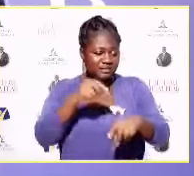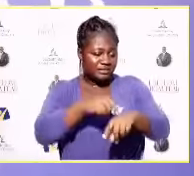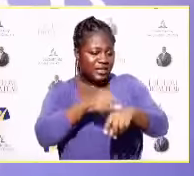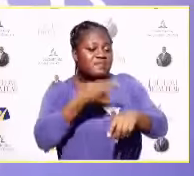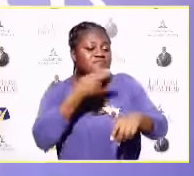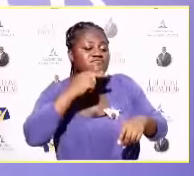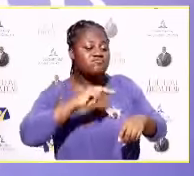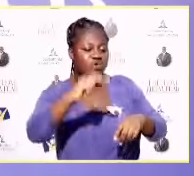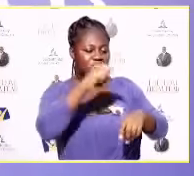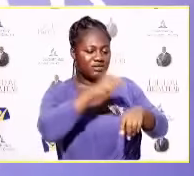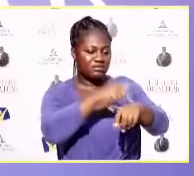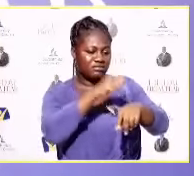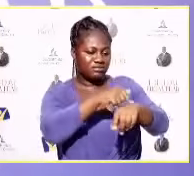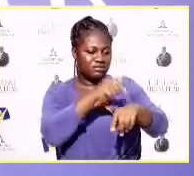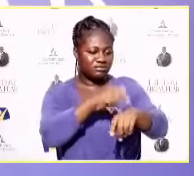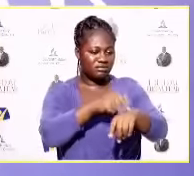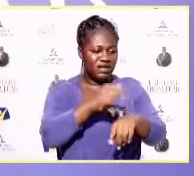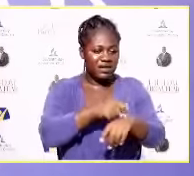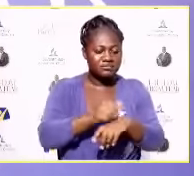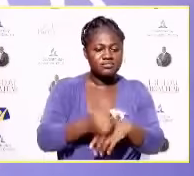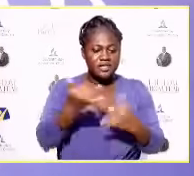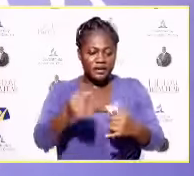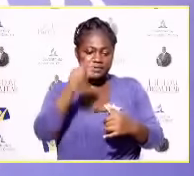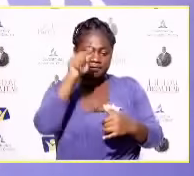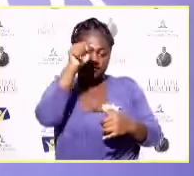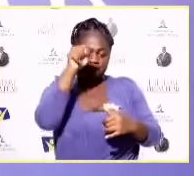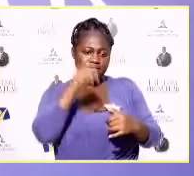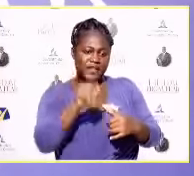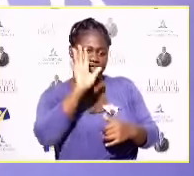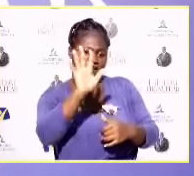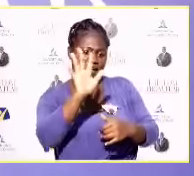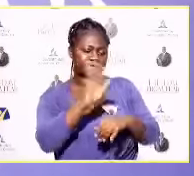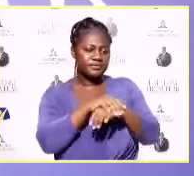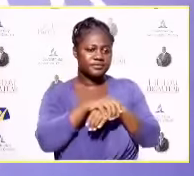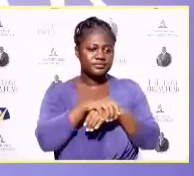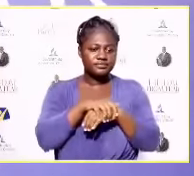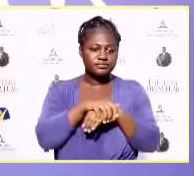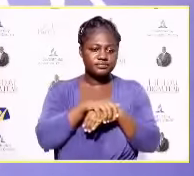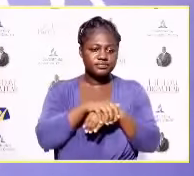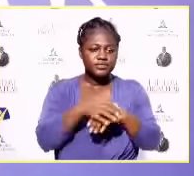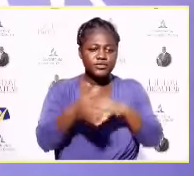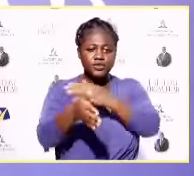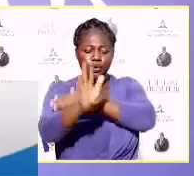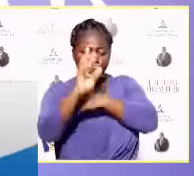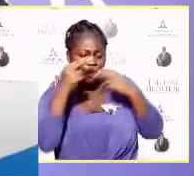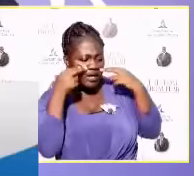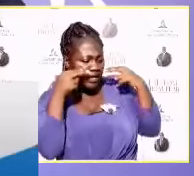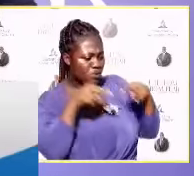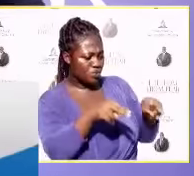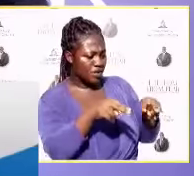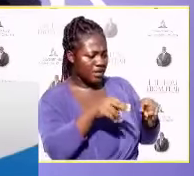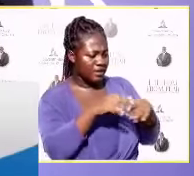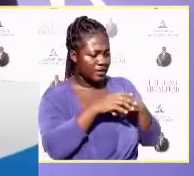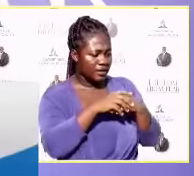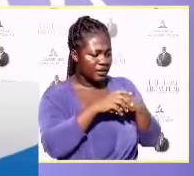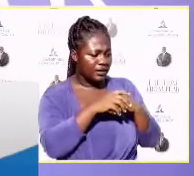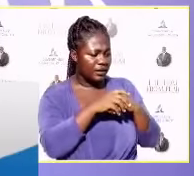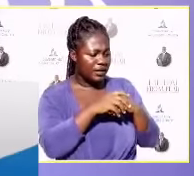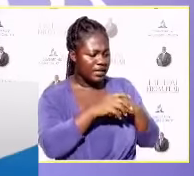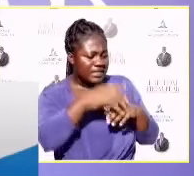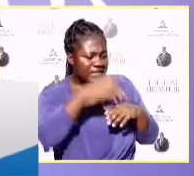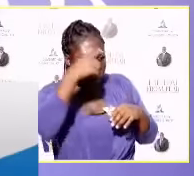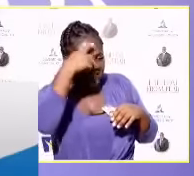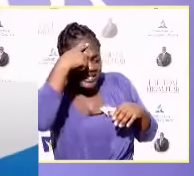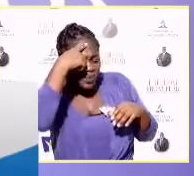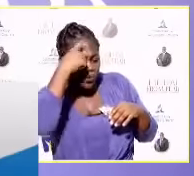Noah. Let us go back to verse 5. And God saw that the wickedness